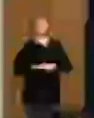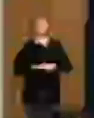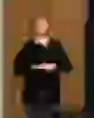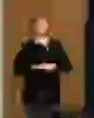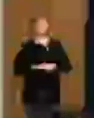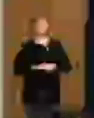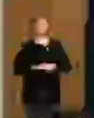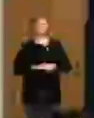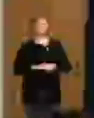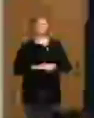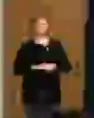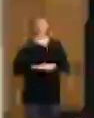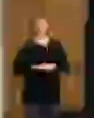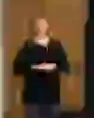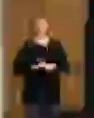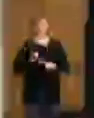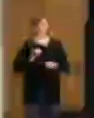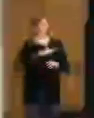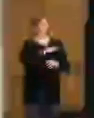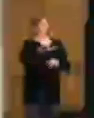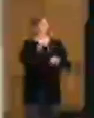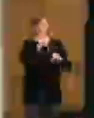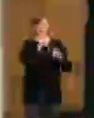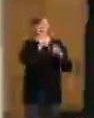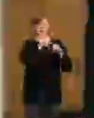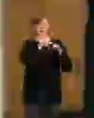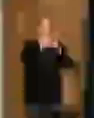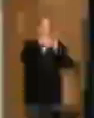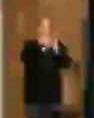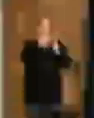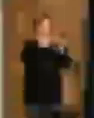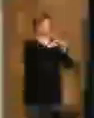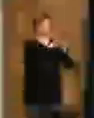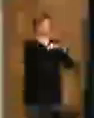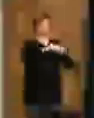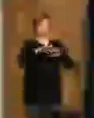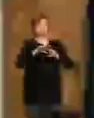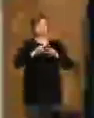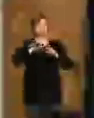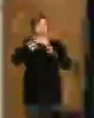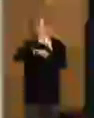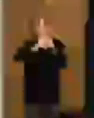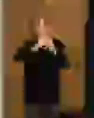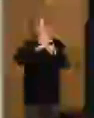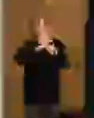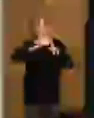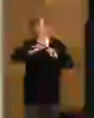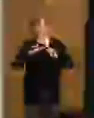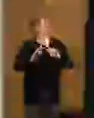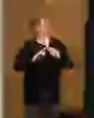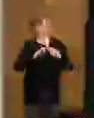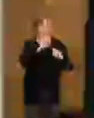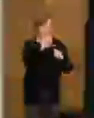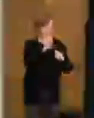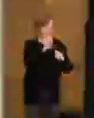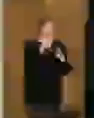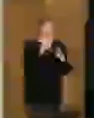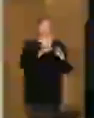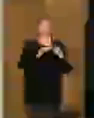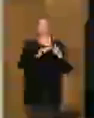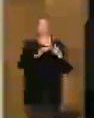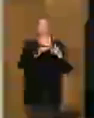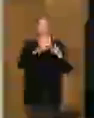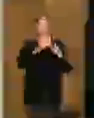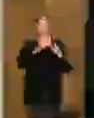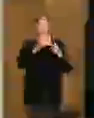But there's still, a lot of work that happens between Dr. Shahab and I would also say between our ministers of health as well, where there is